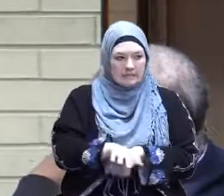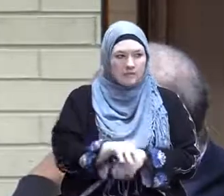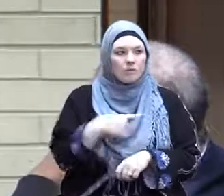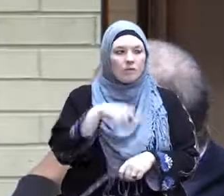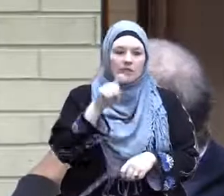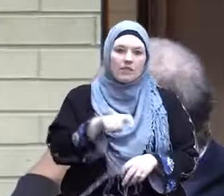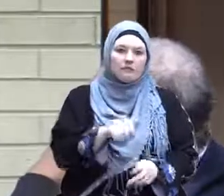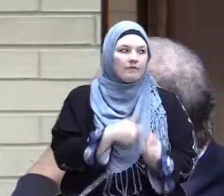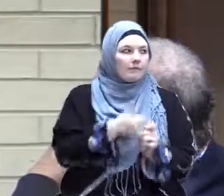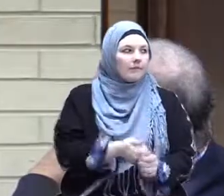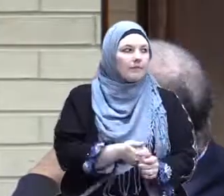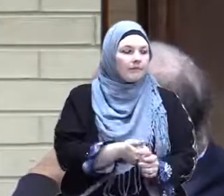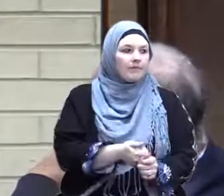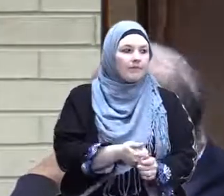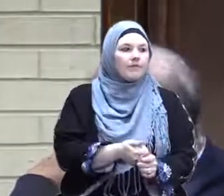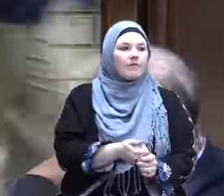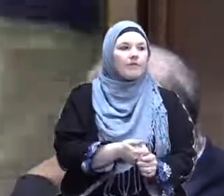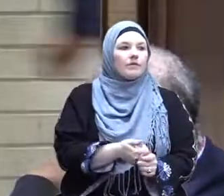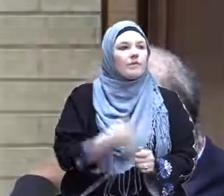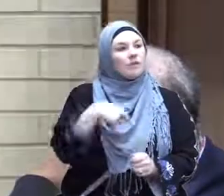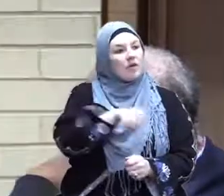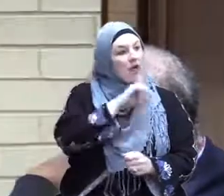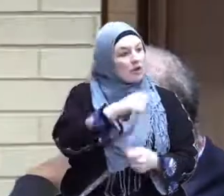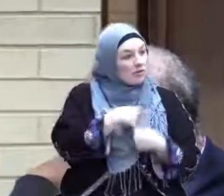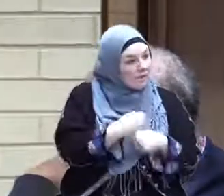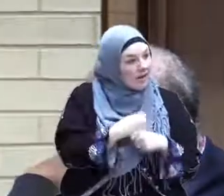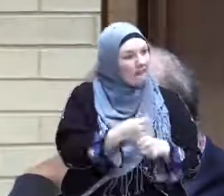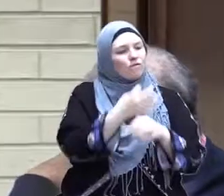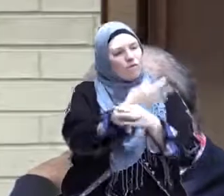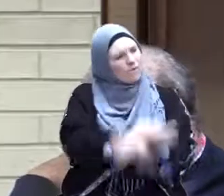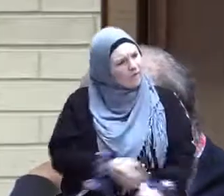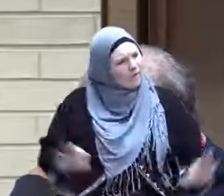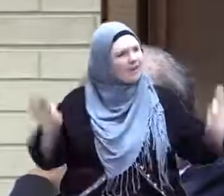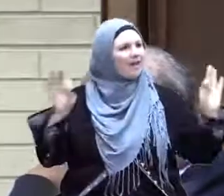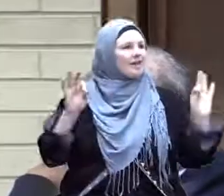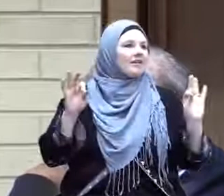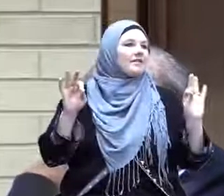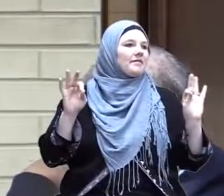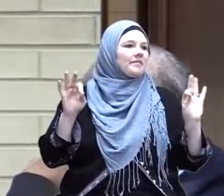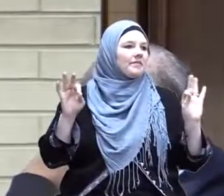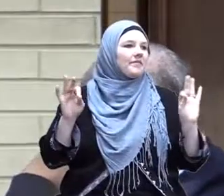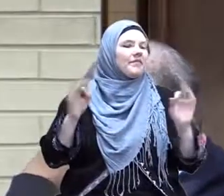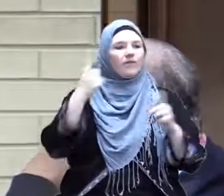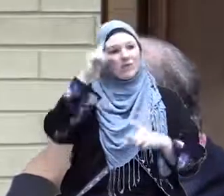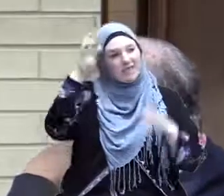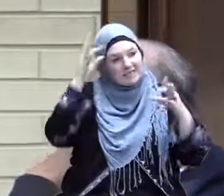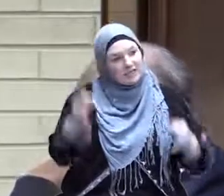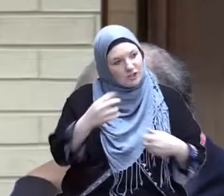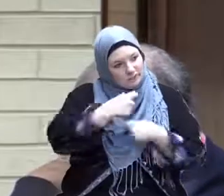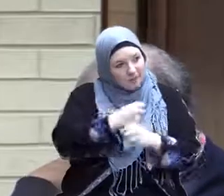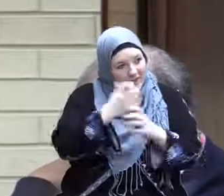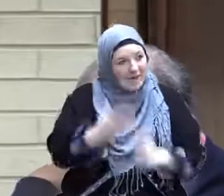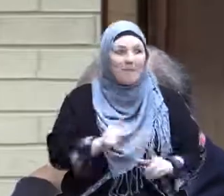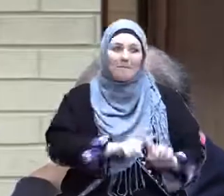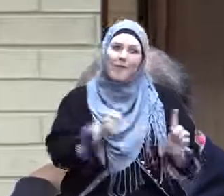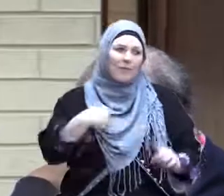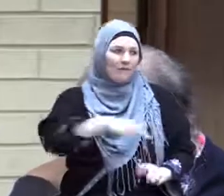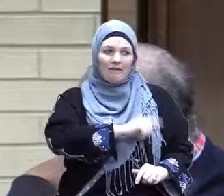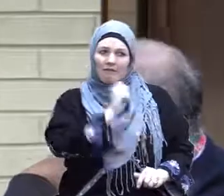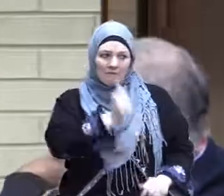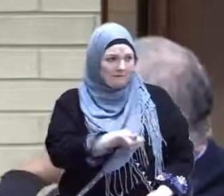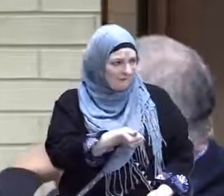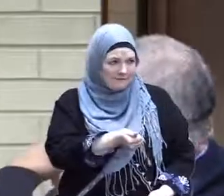we need to follow. So we are created free in terms of decision making, but we are